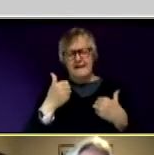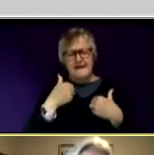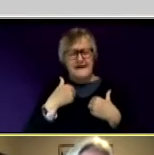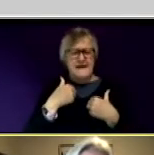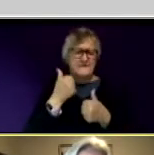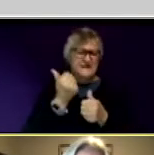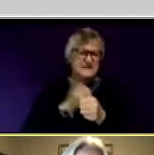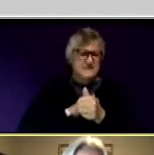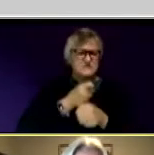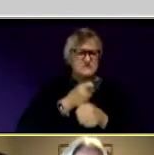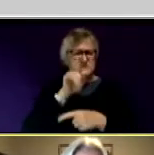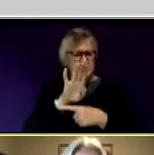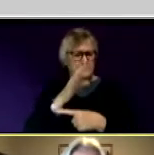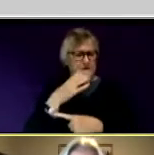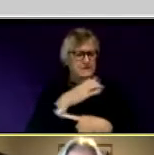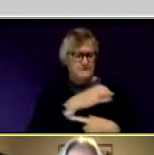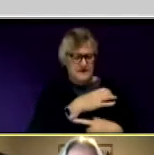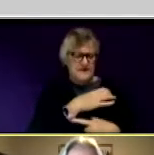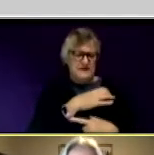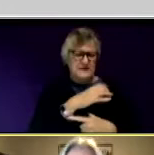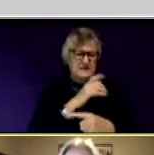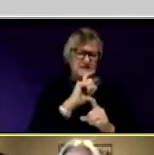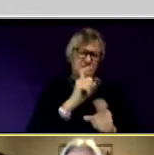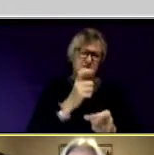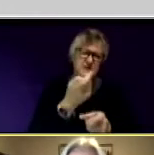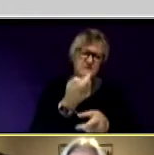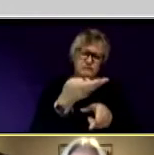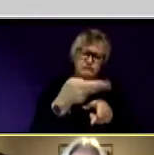their meeting this month, keeping in mind that